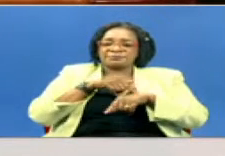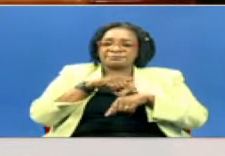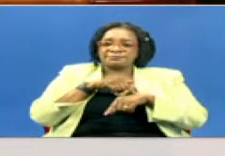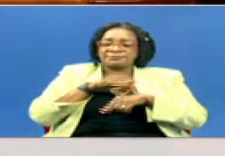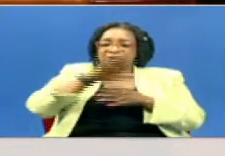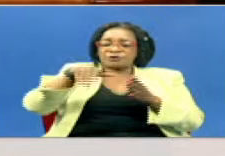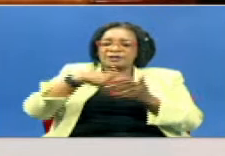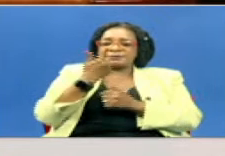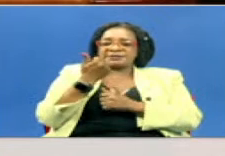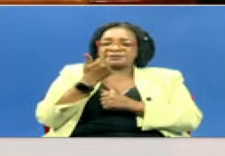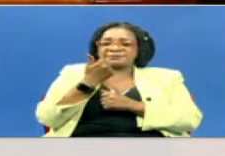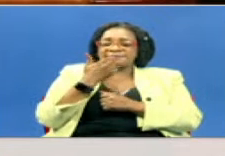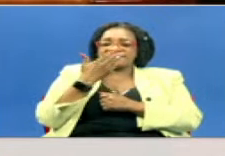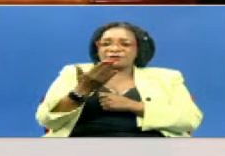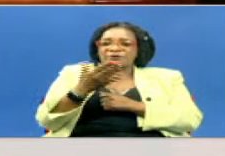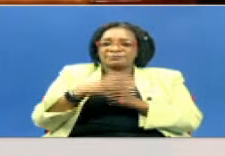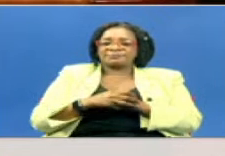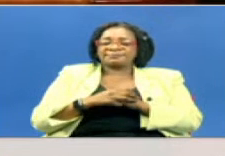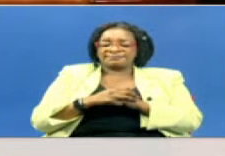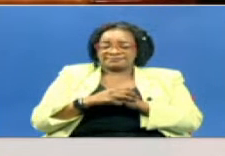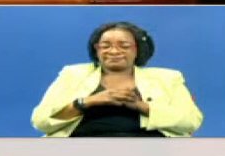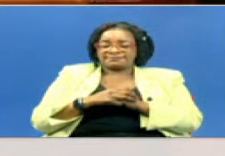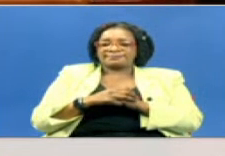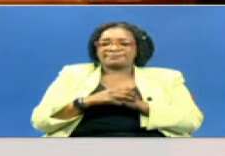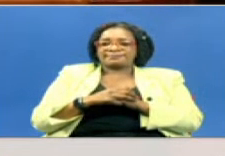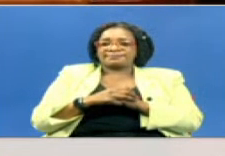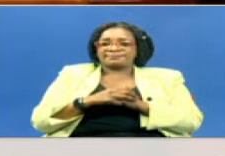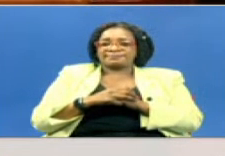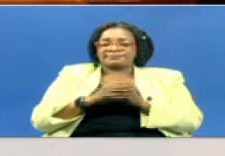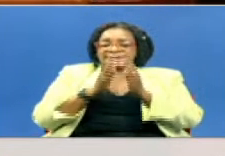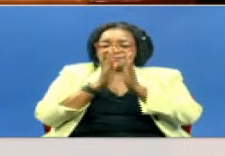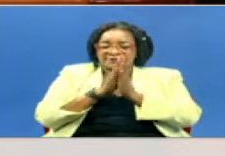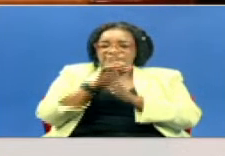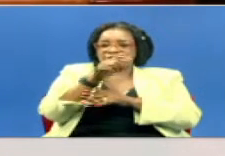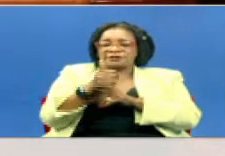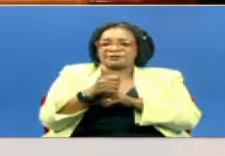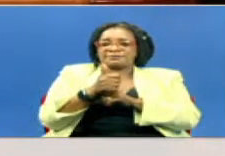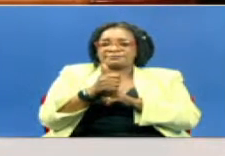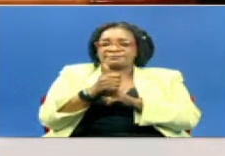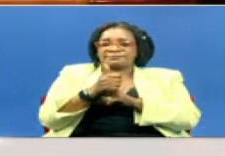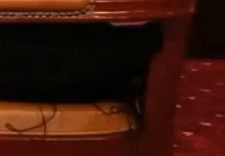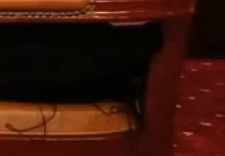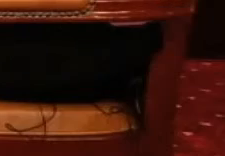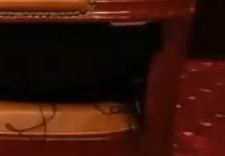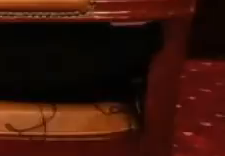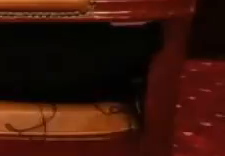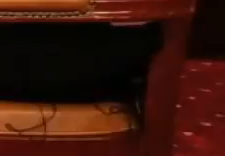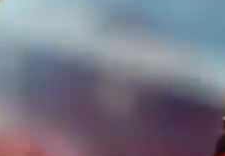best. Thank you. We'll be there. That's why we pray for each other. All right. Thank you.